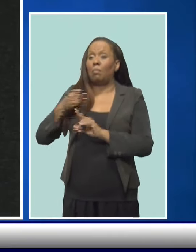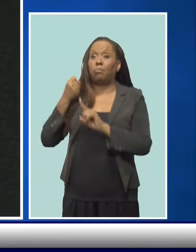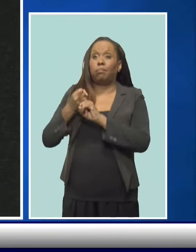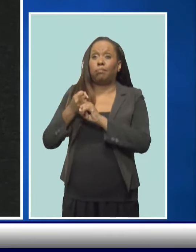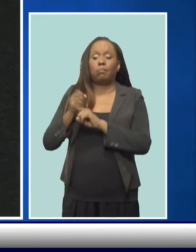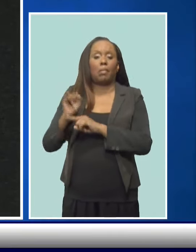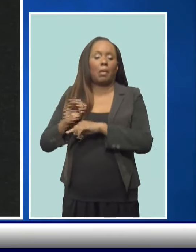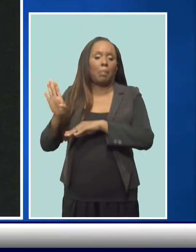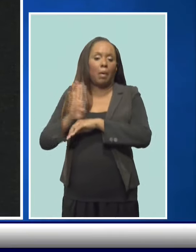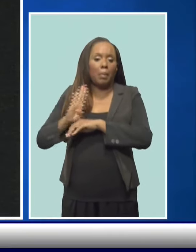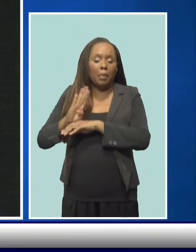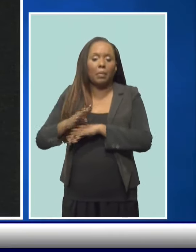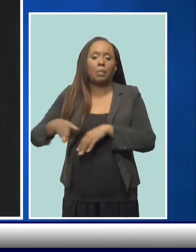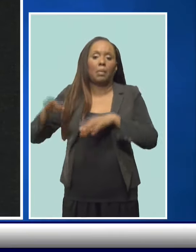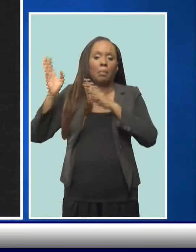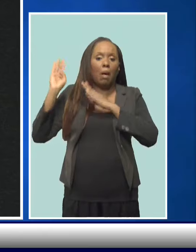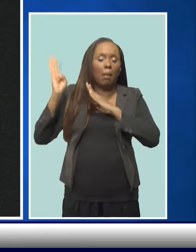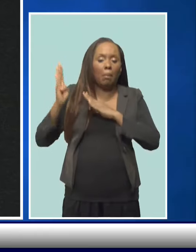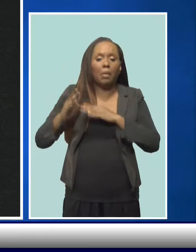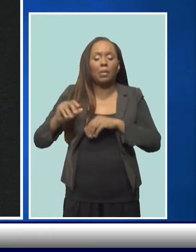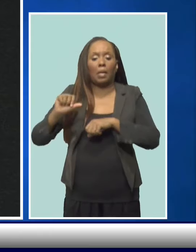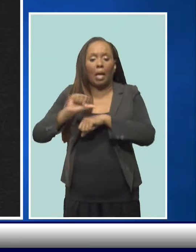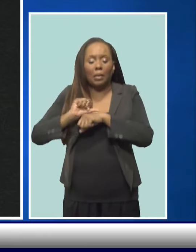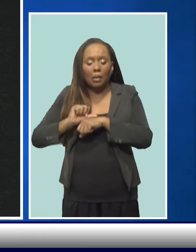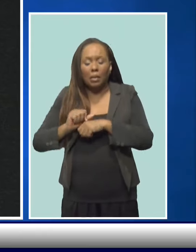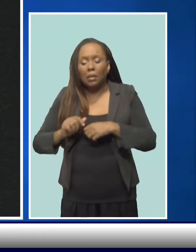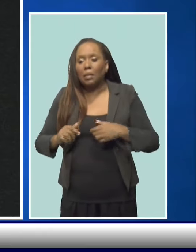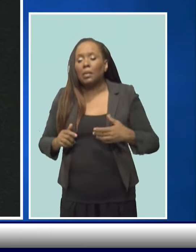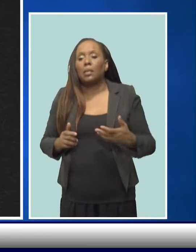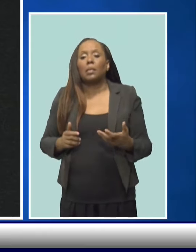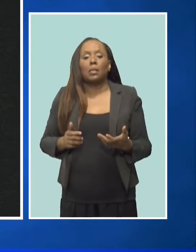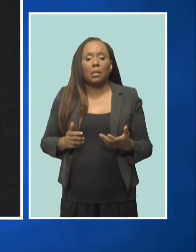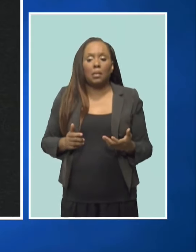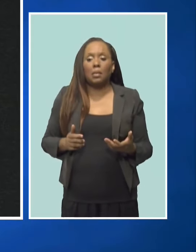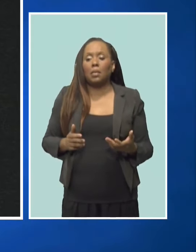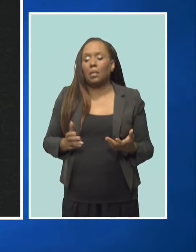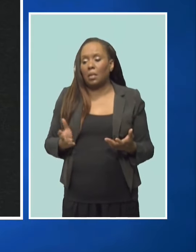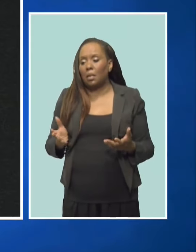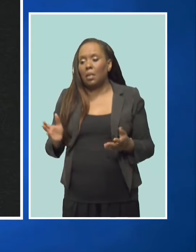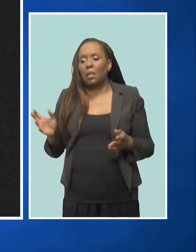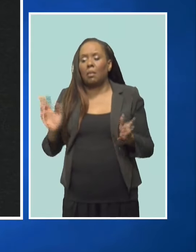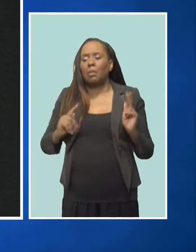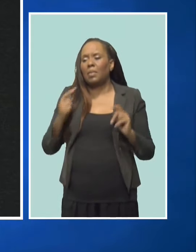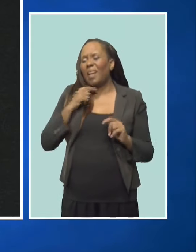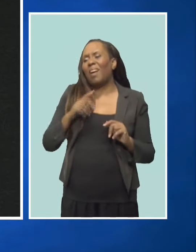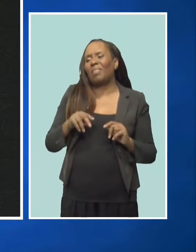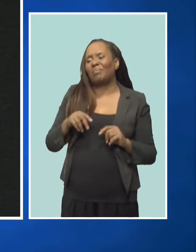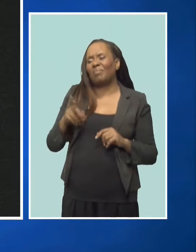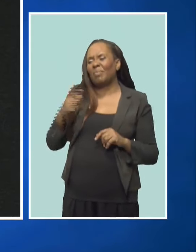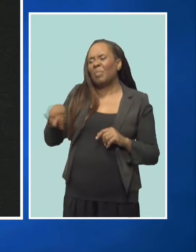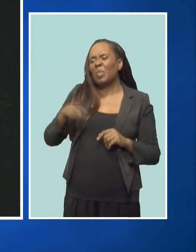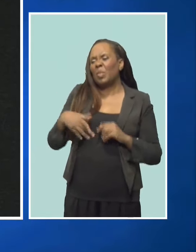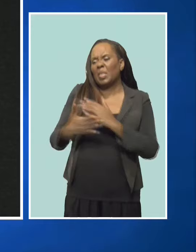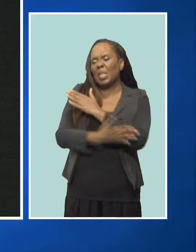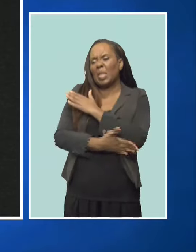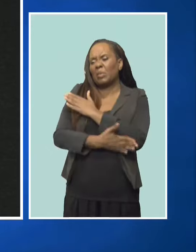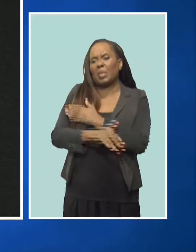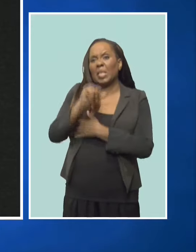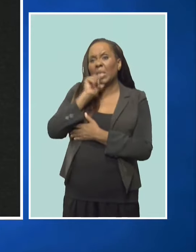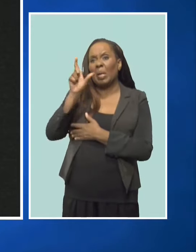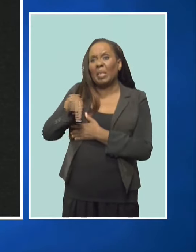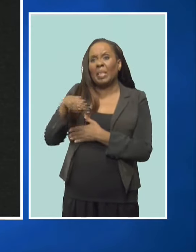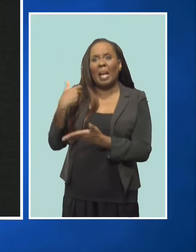like Barbados and Bahamas and Antigua that were considered as middle-income countries. And many of us were